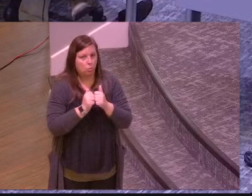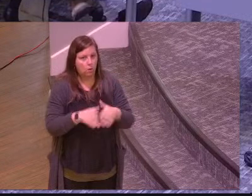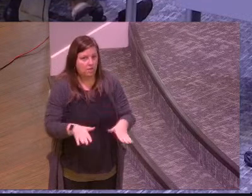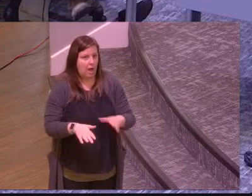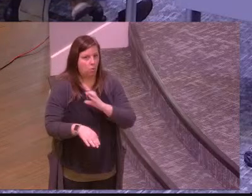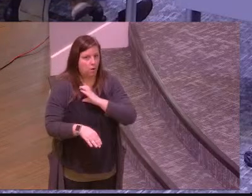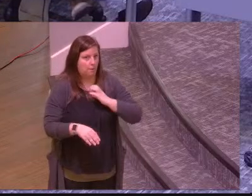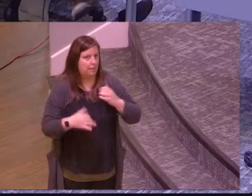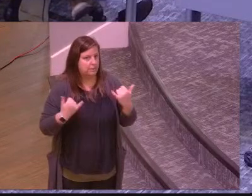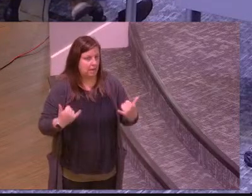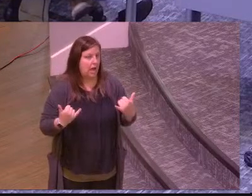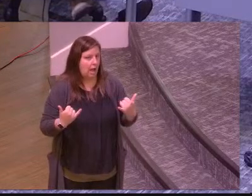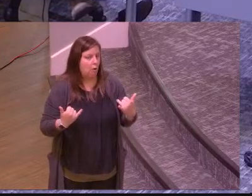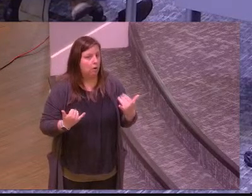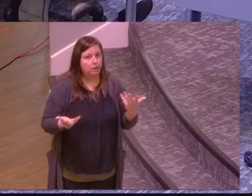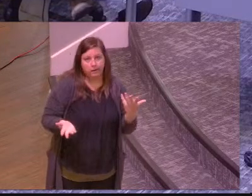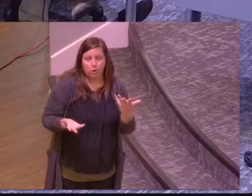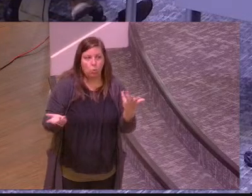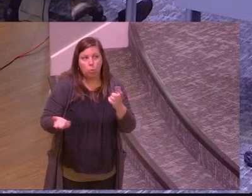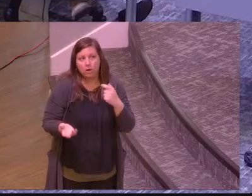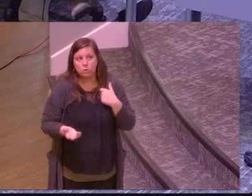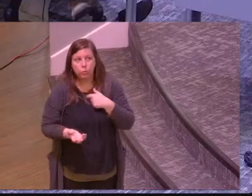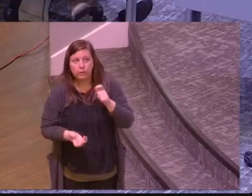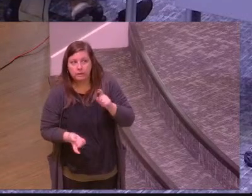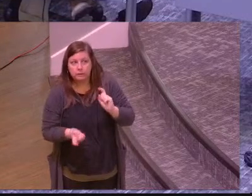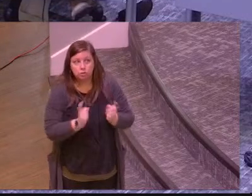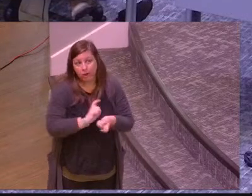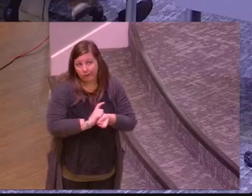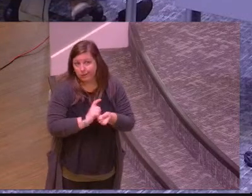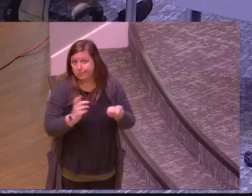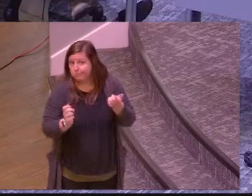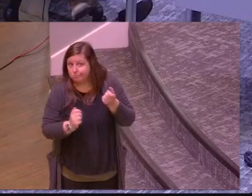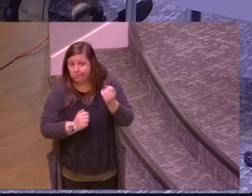if anything, that we need to do differently? I